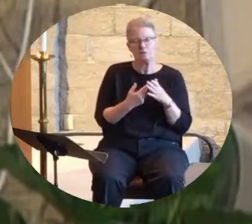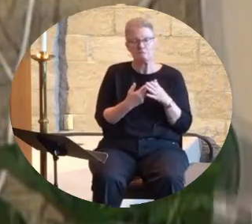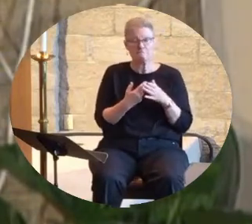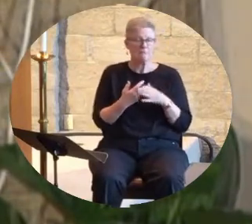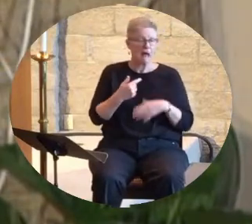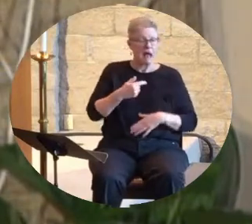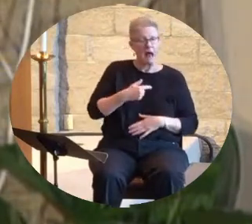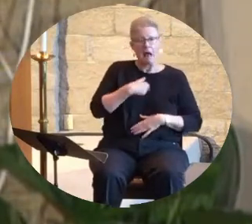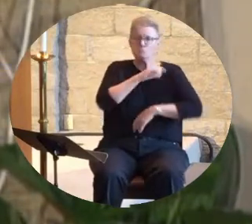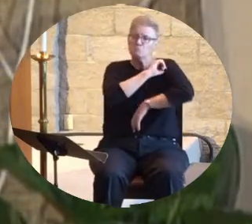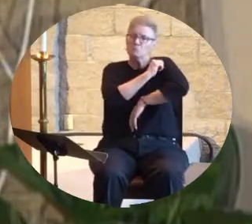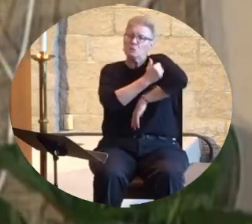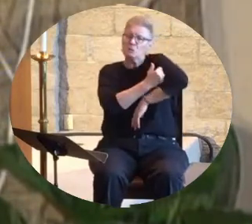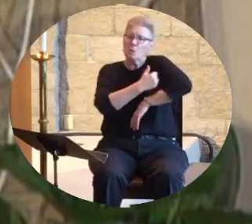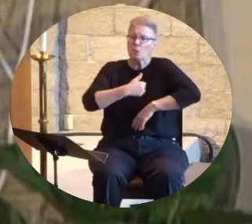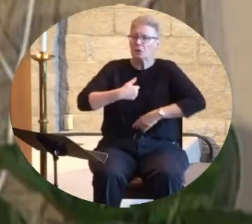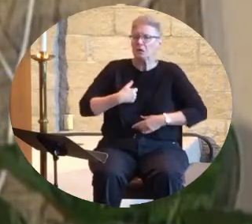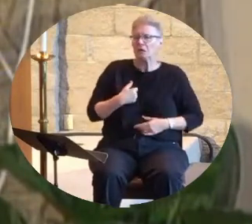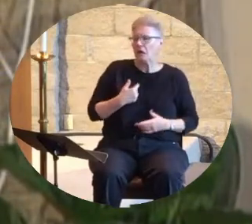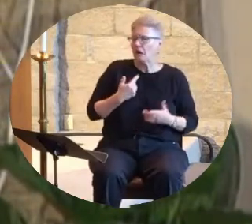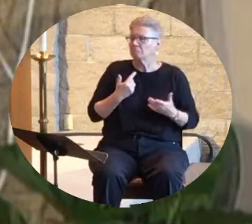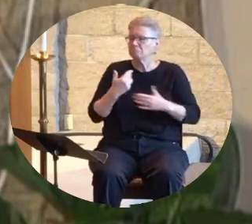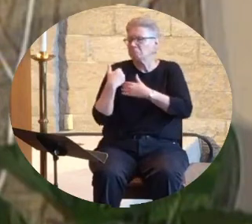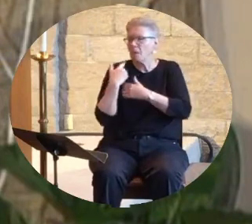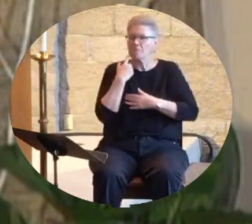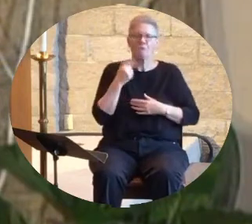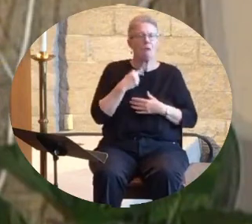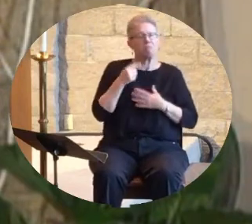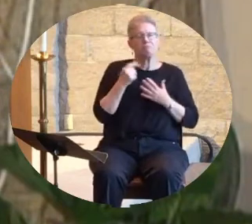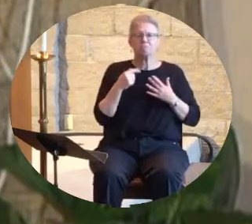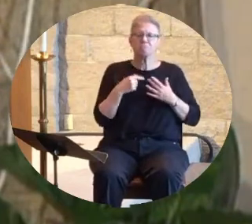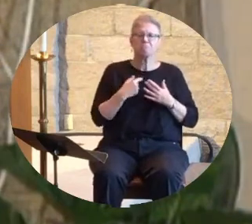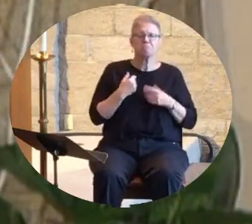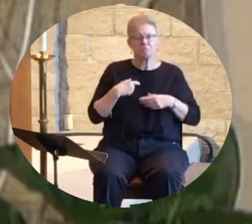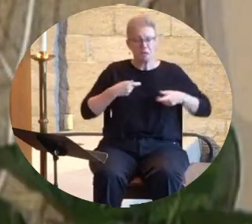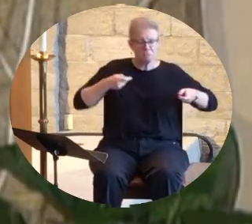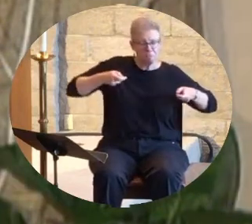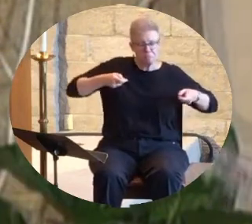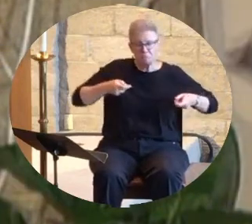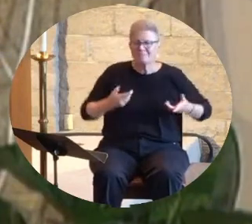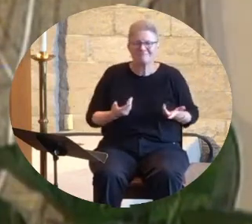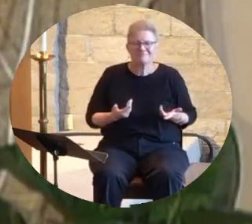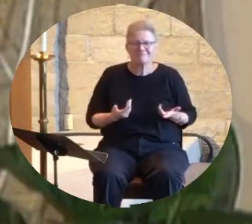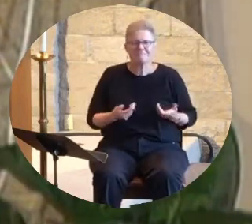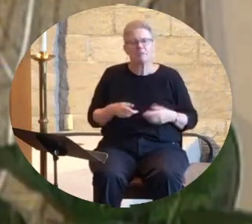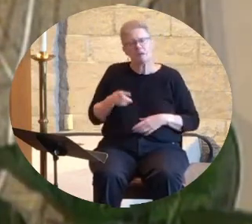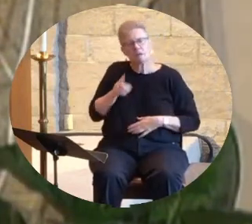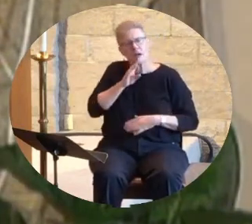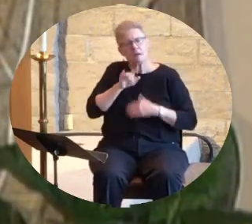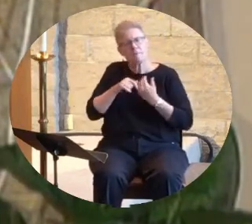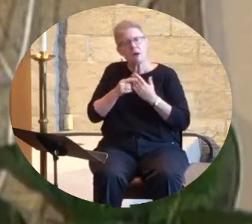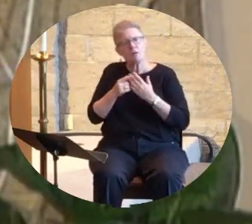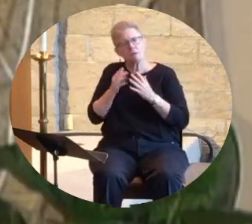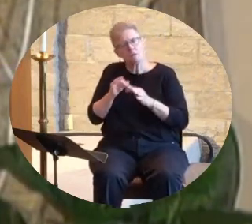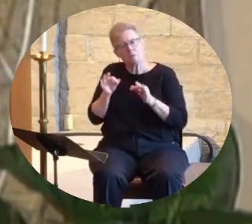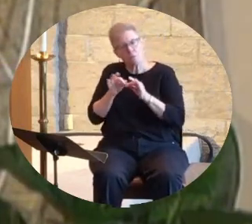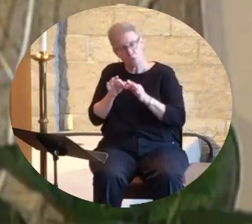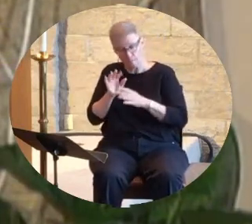with all of these vestments. But she also talks about the importance of putting on that spiritual